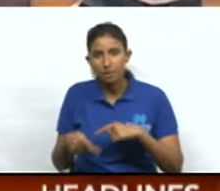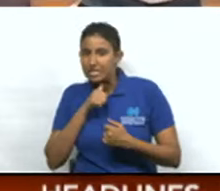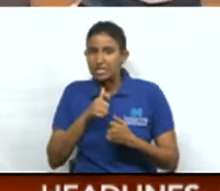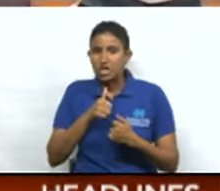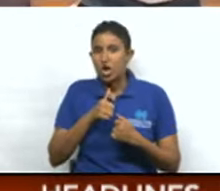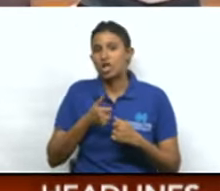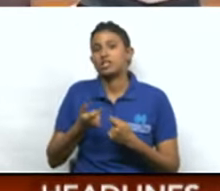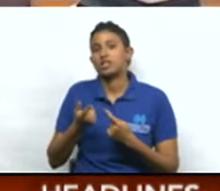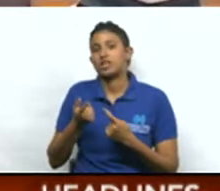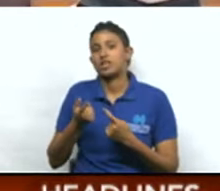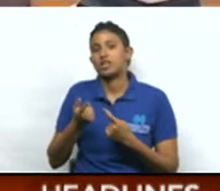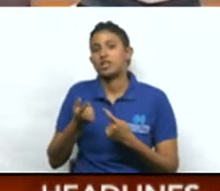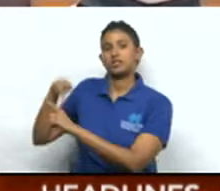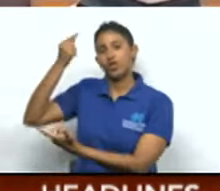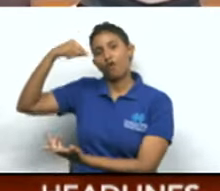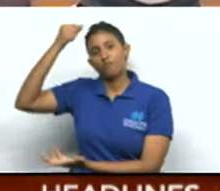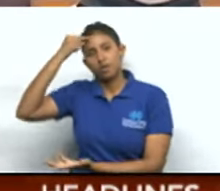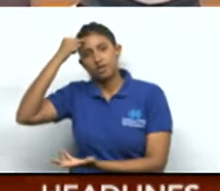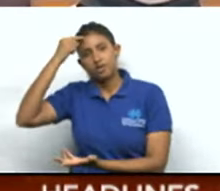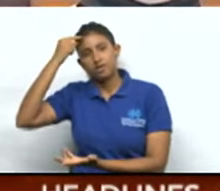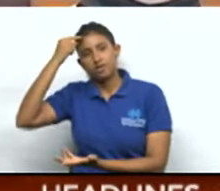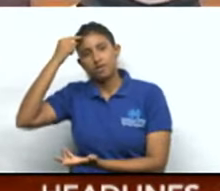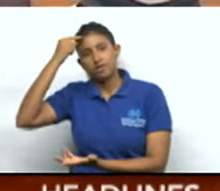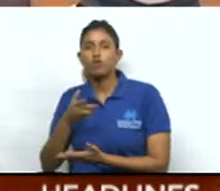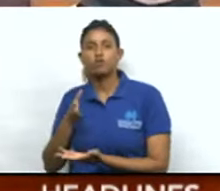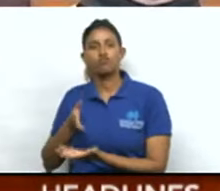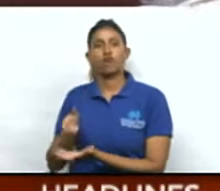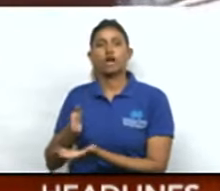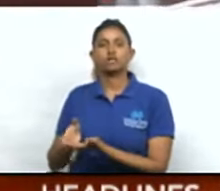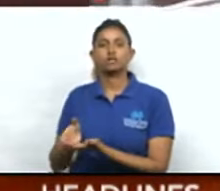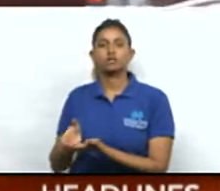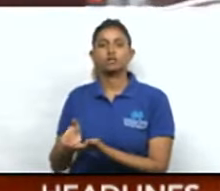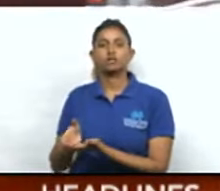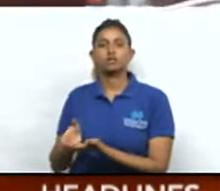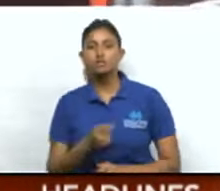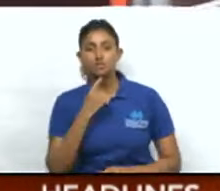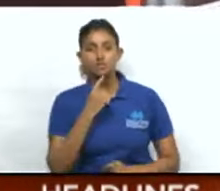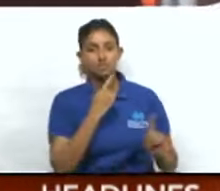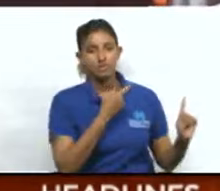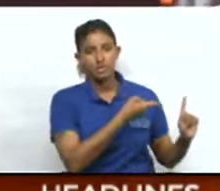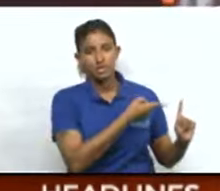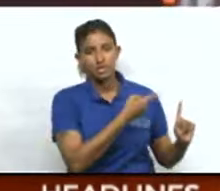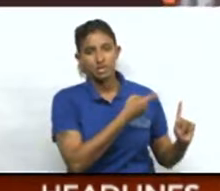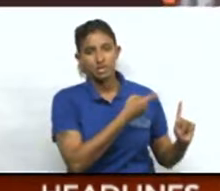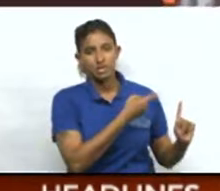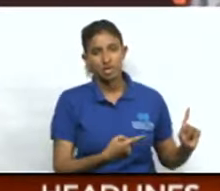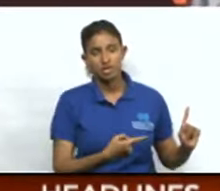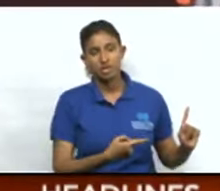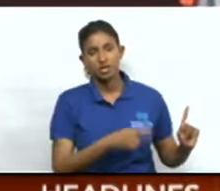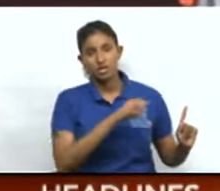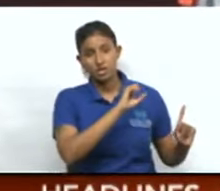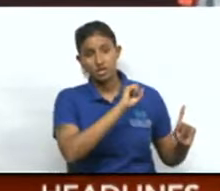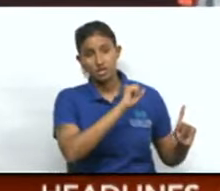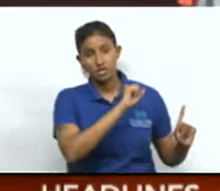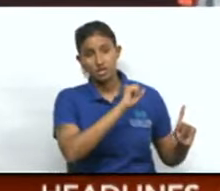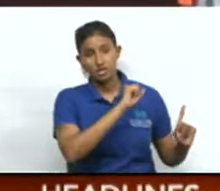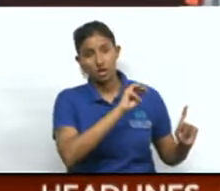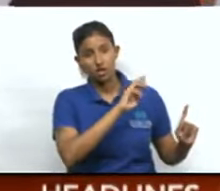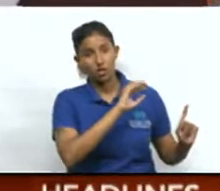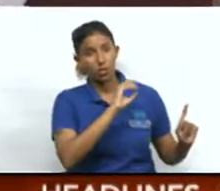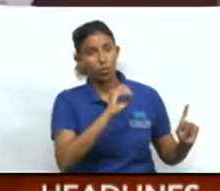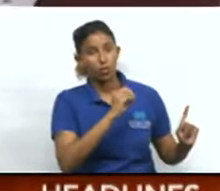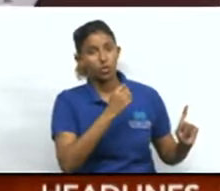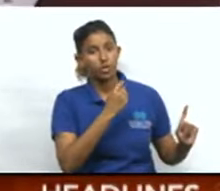litigation. Well, 50-year-old Bisundath Samaru, who retired as medically unfit in 2020, broke down in tears at